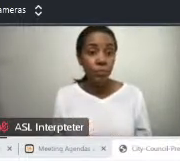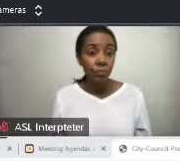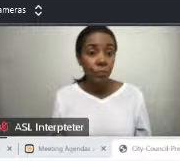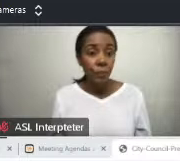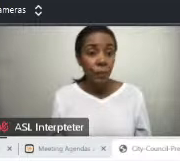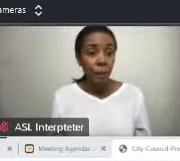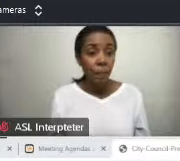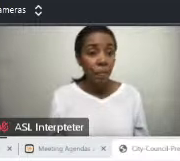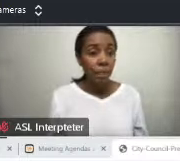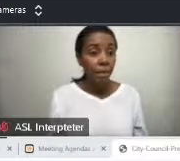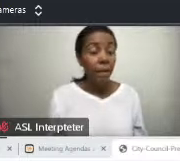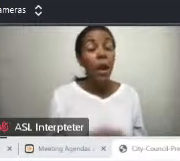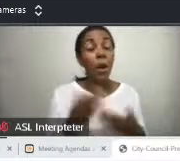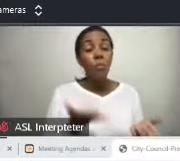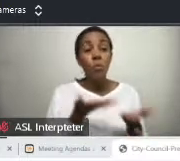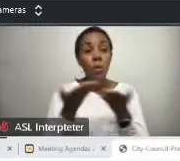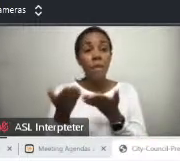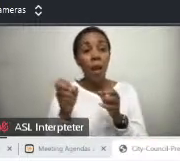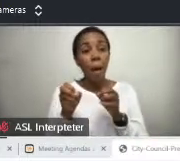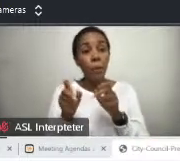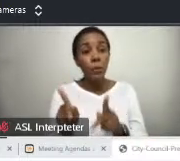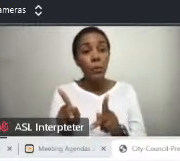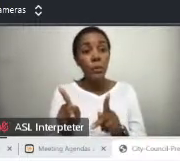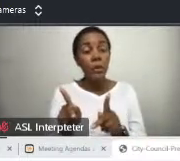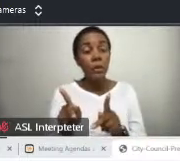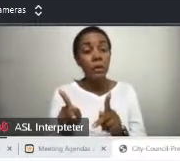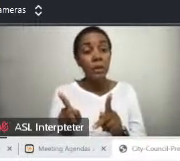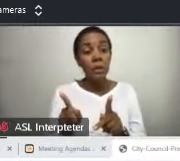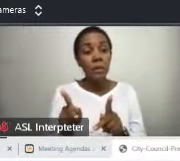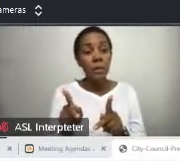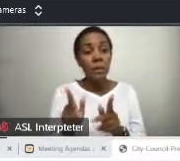It's going to provide opportunities for others to